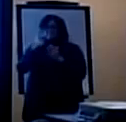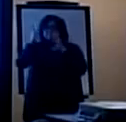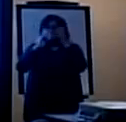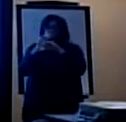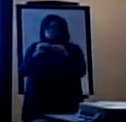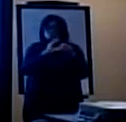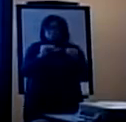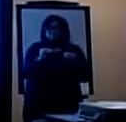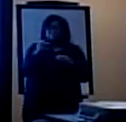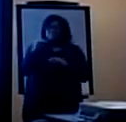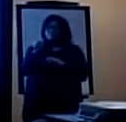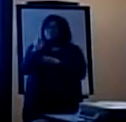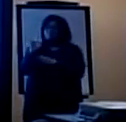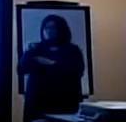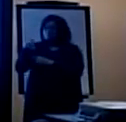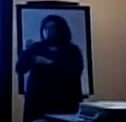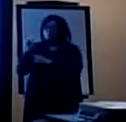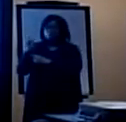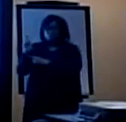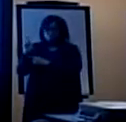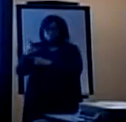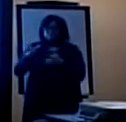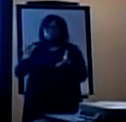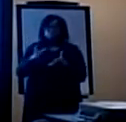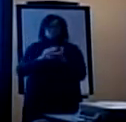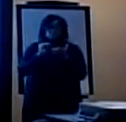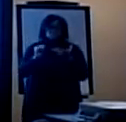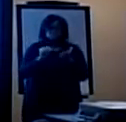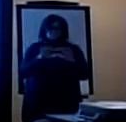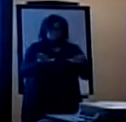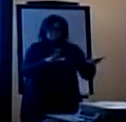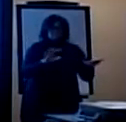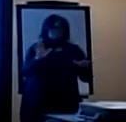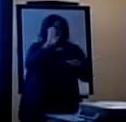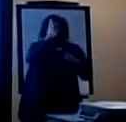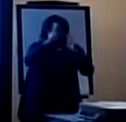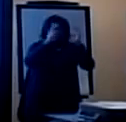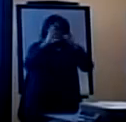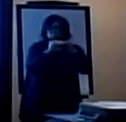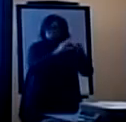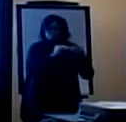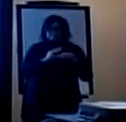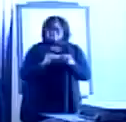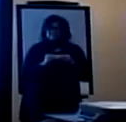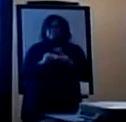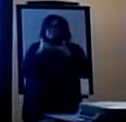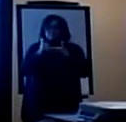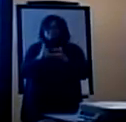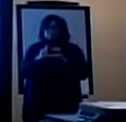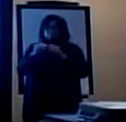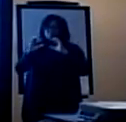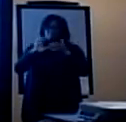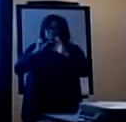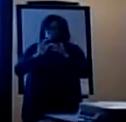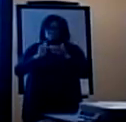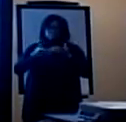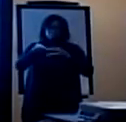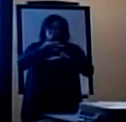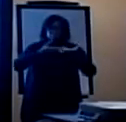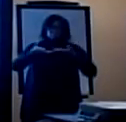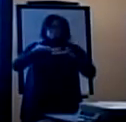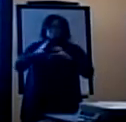lot of interactive work. So, now, not all programs are equal. Now, we've heard about some great programs